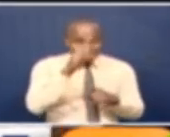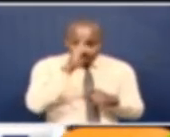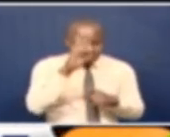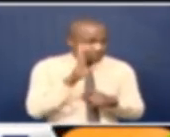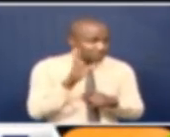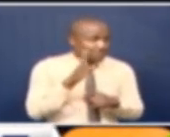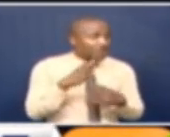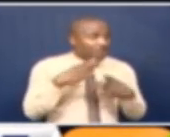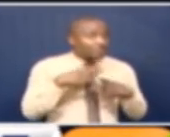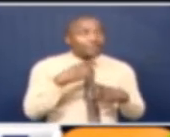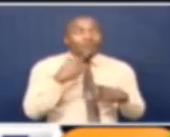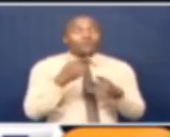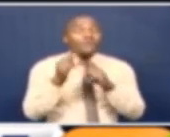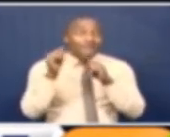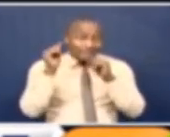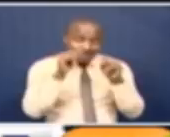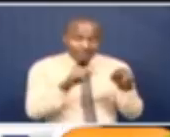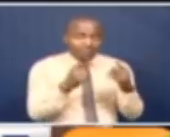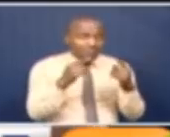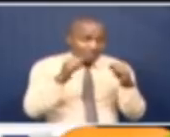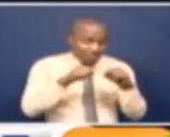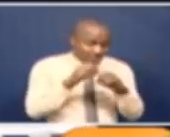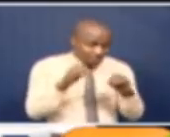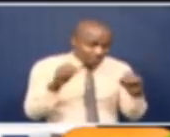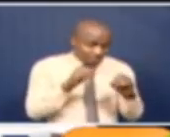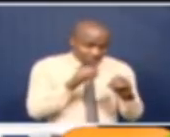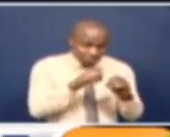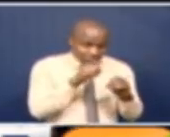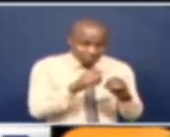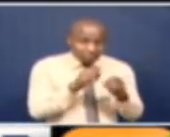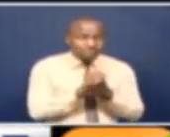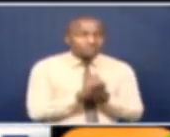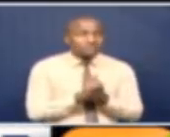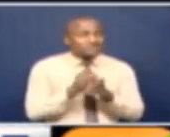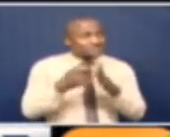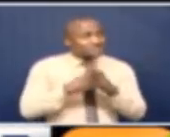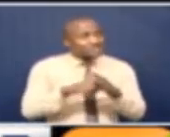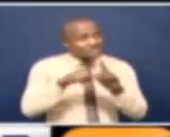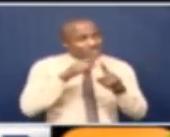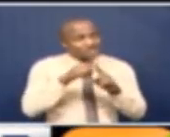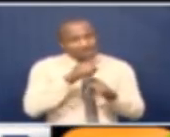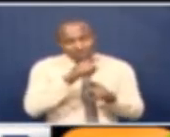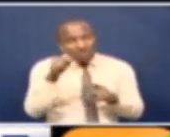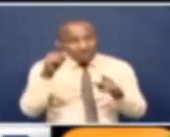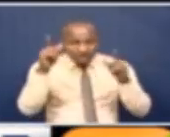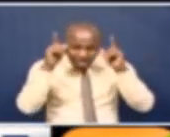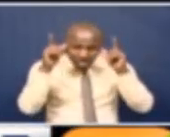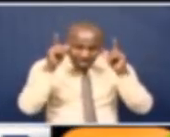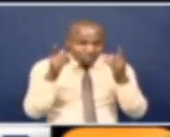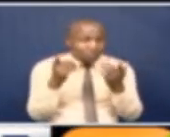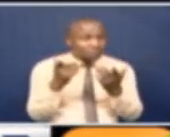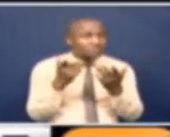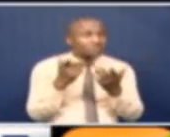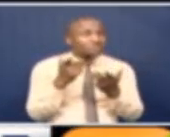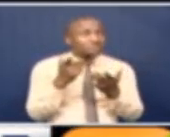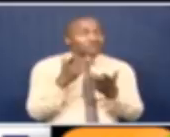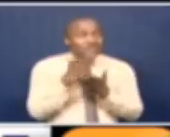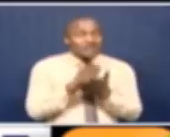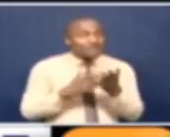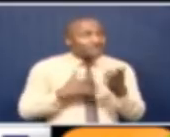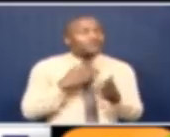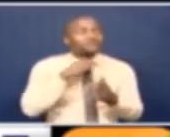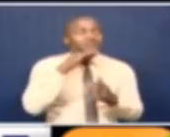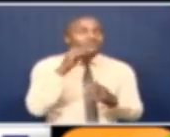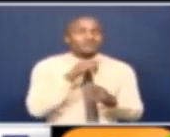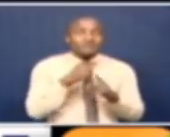who descended on these cows started killing all the cows, even some of them who they thought that had died, and they had